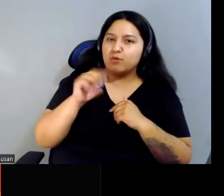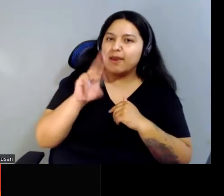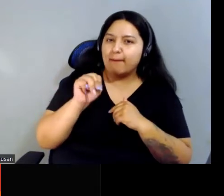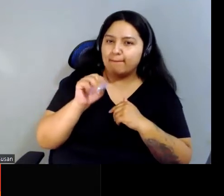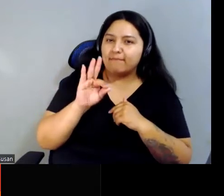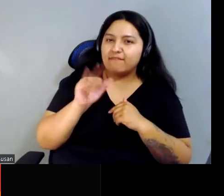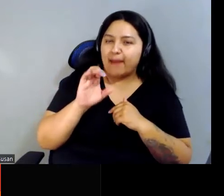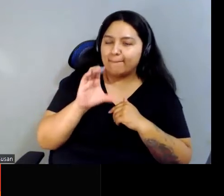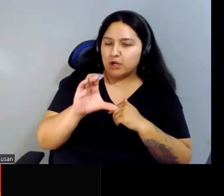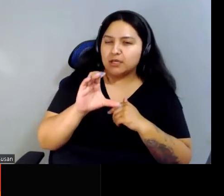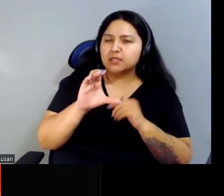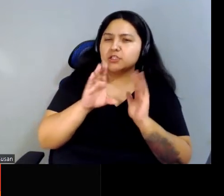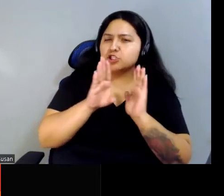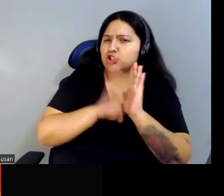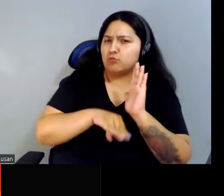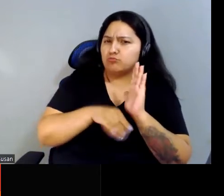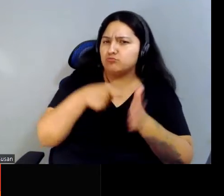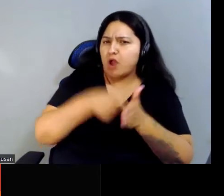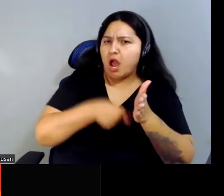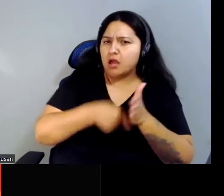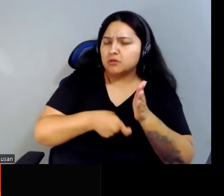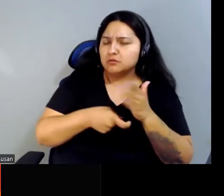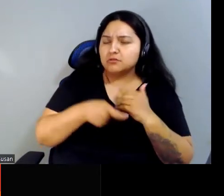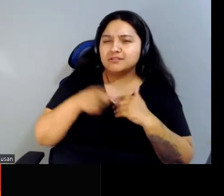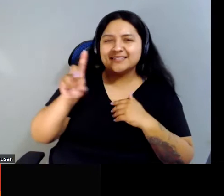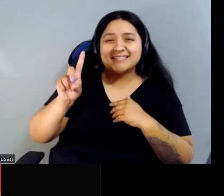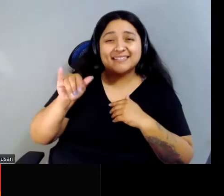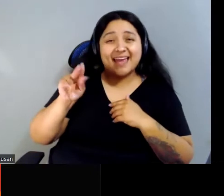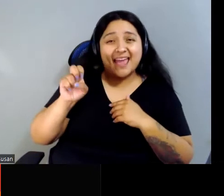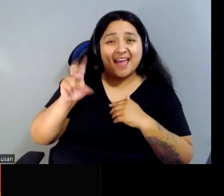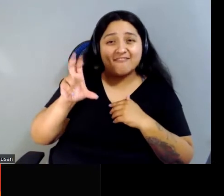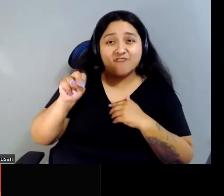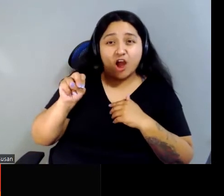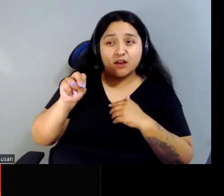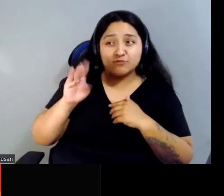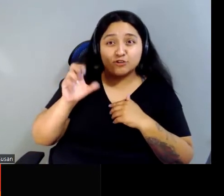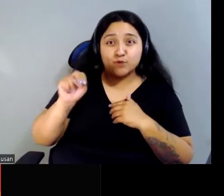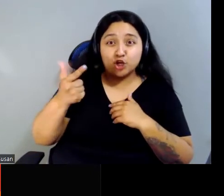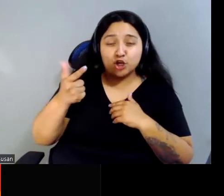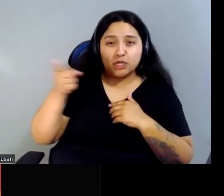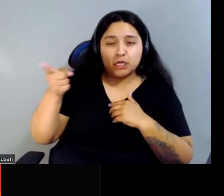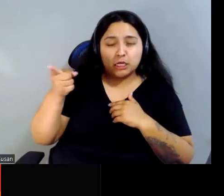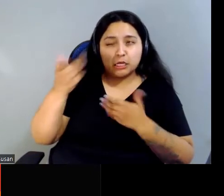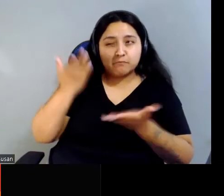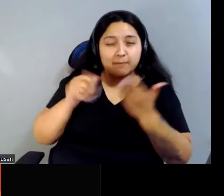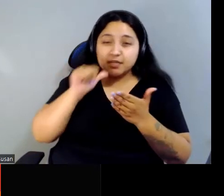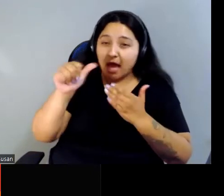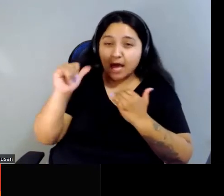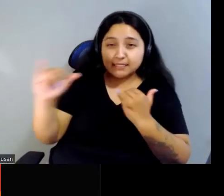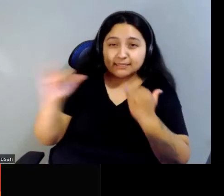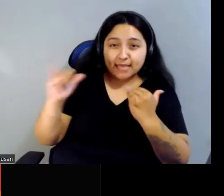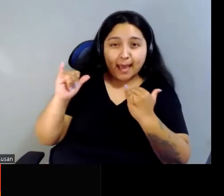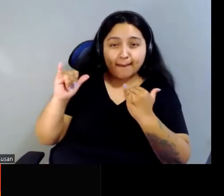price. And I don't think that Diane von Furstenberg has that same ability. However, I still